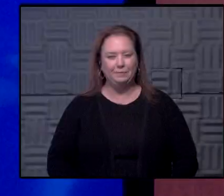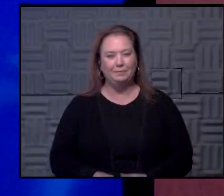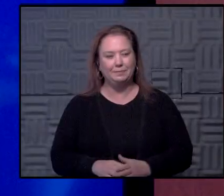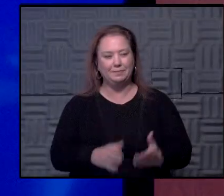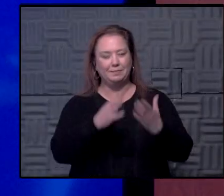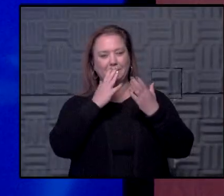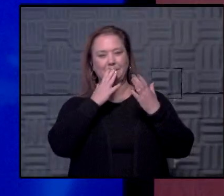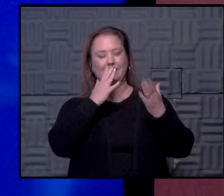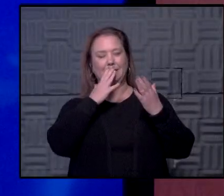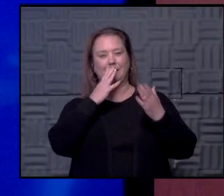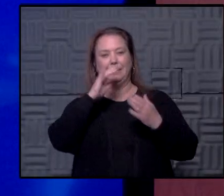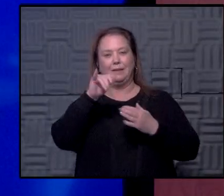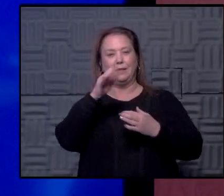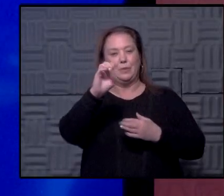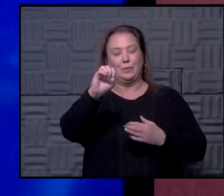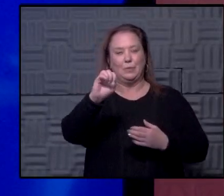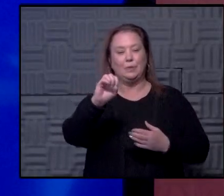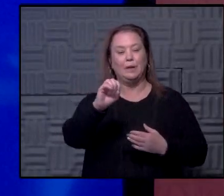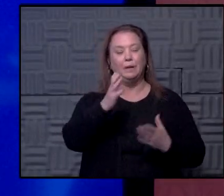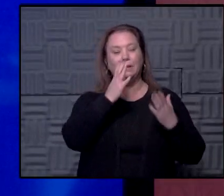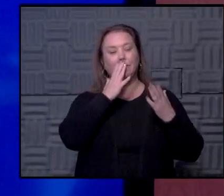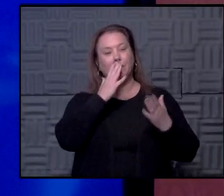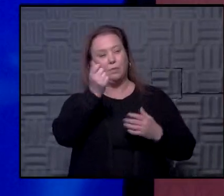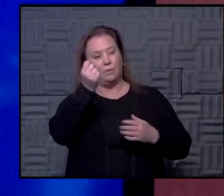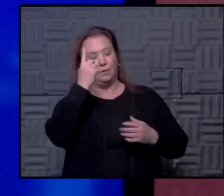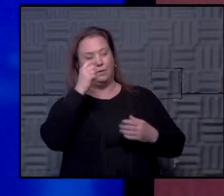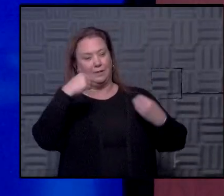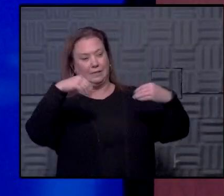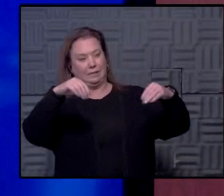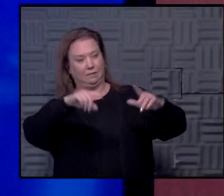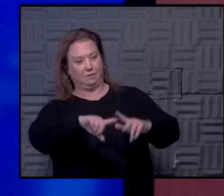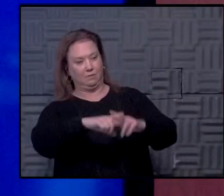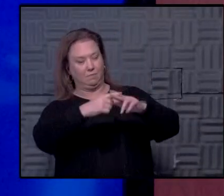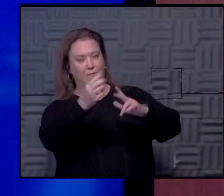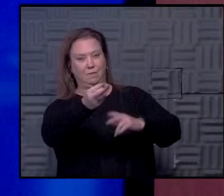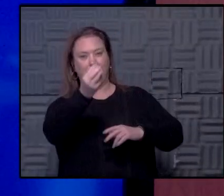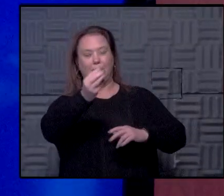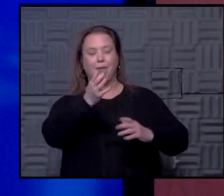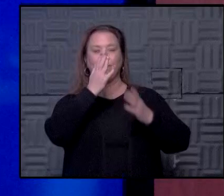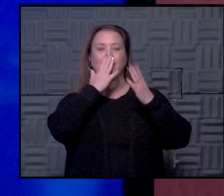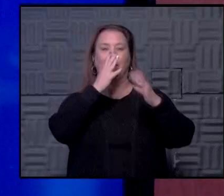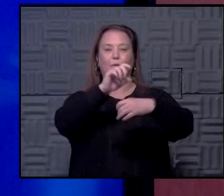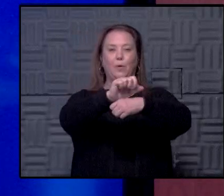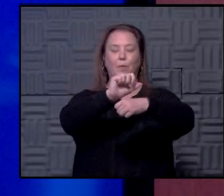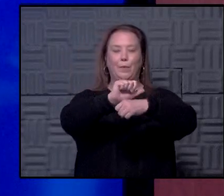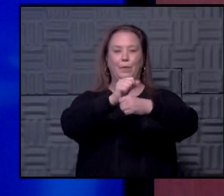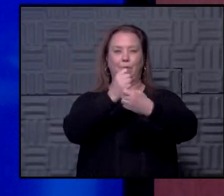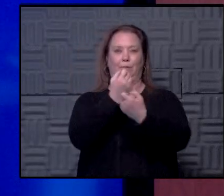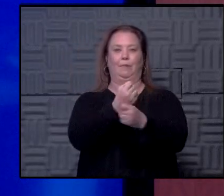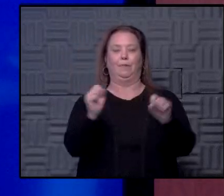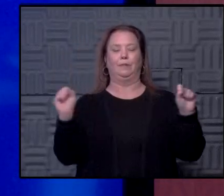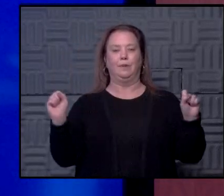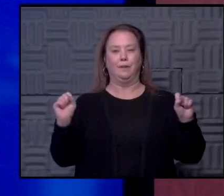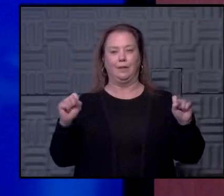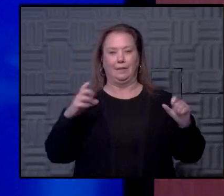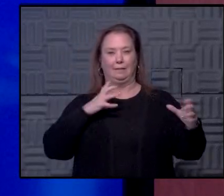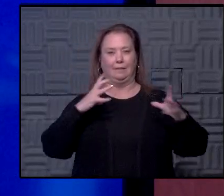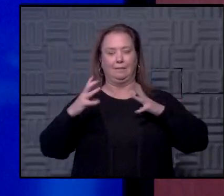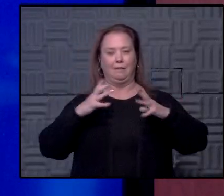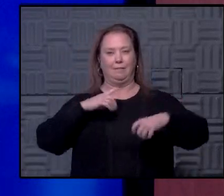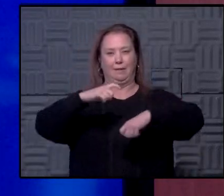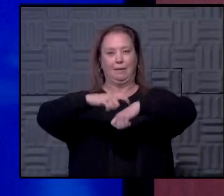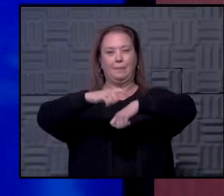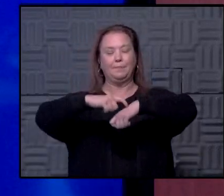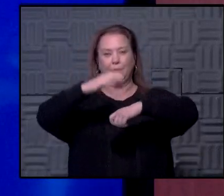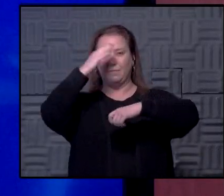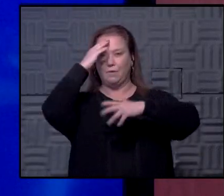Well, thank you, Joe, and thank you, because we understand that sales start Monday. We thank you for the work you're doing to keep folks safe. This holiday season, we